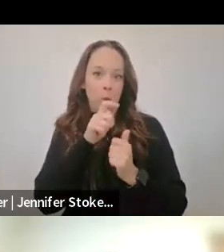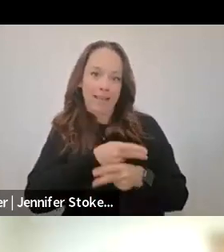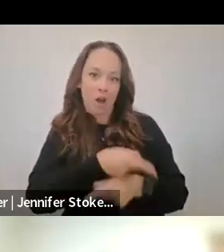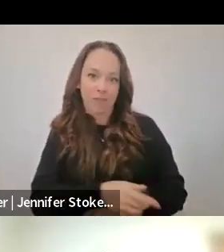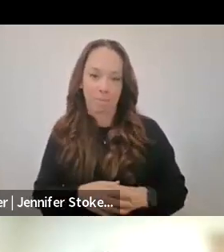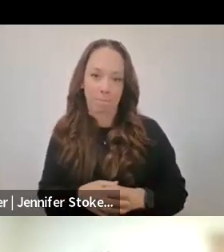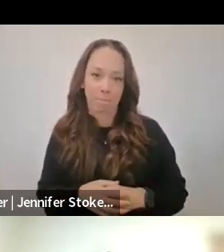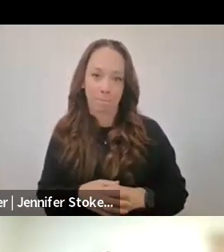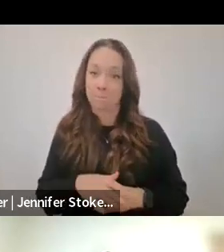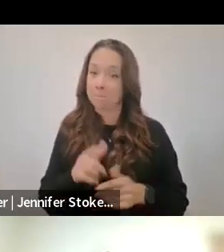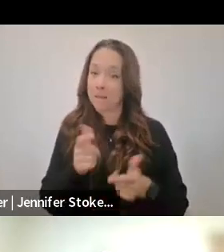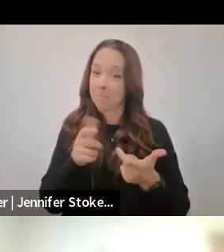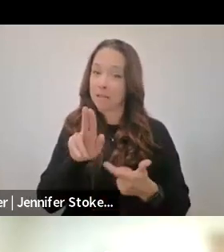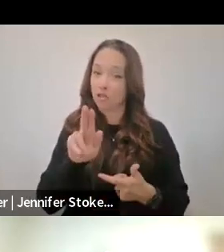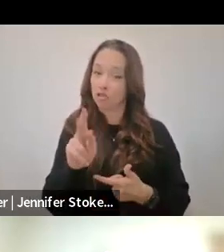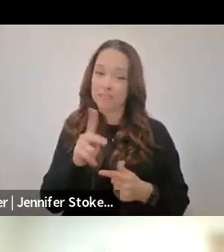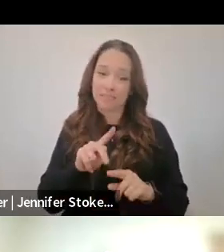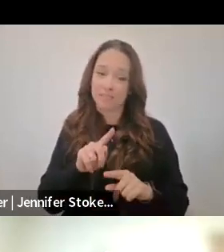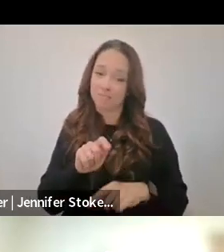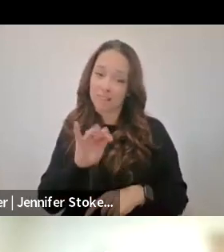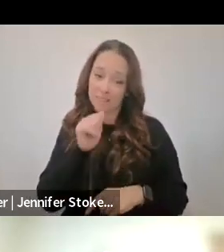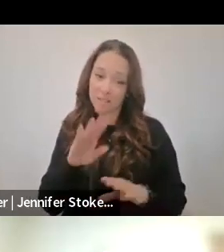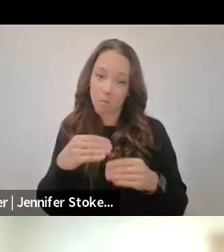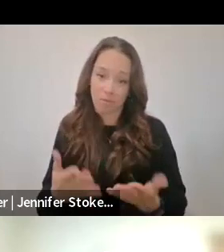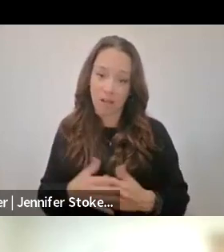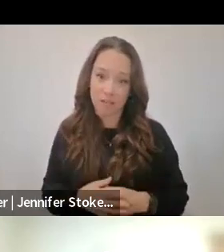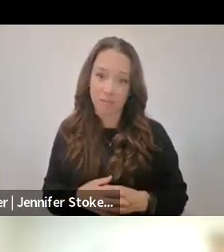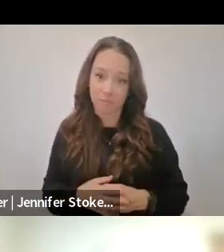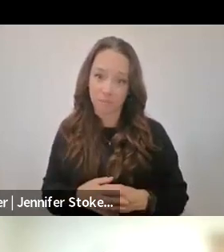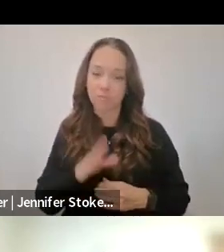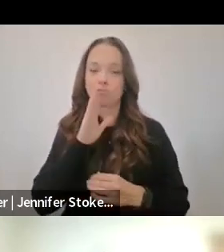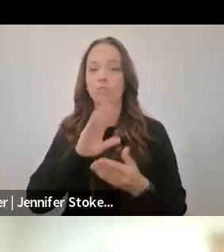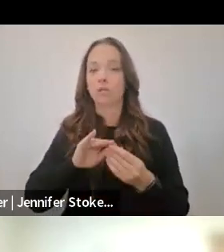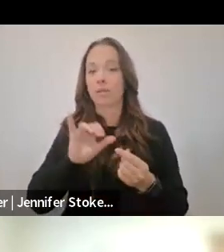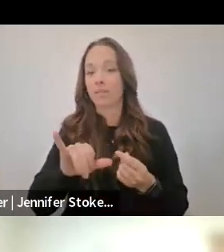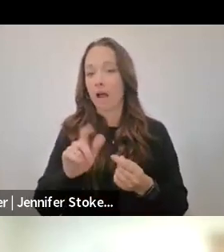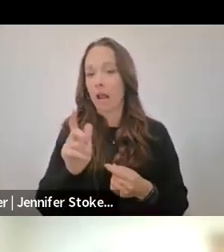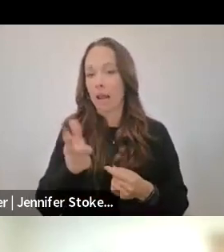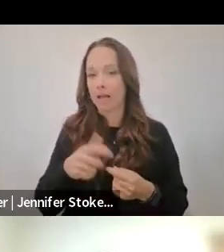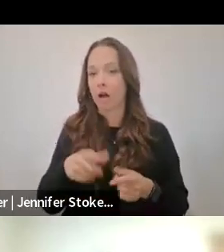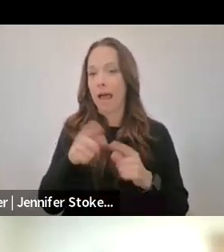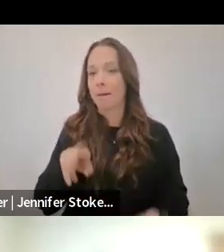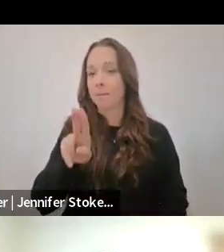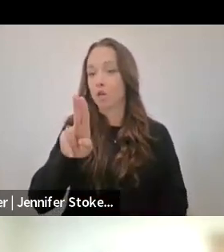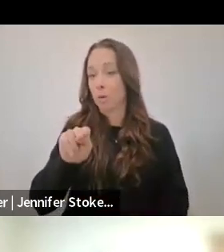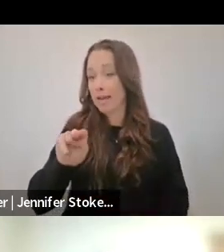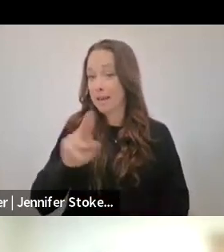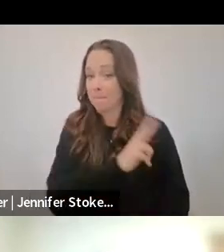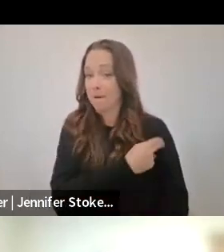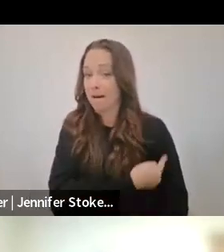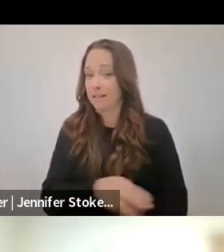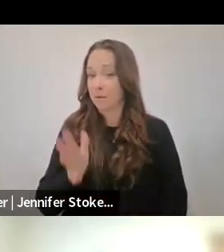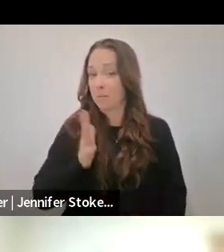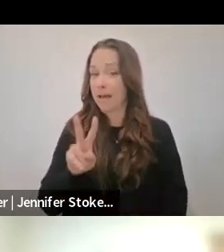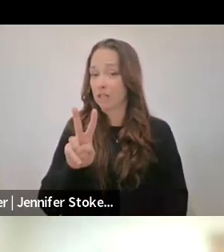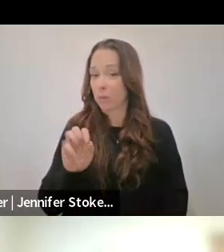don't do that for people. And I'll talk a little bit about that later, what happened to UNM Hospital back in 2004. But anyway, I hope